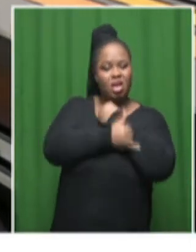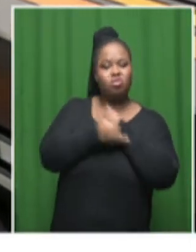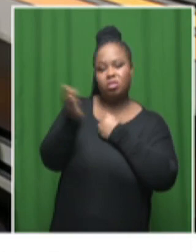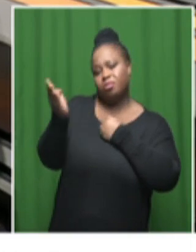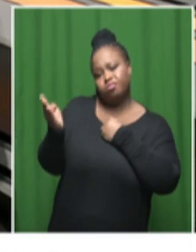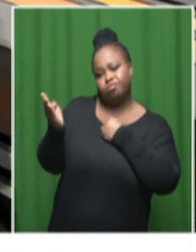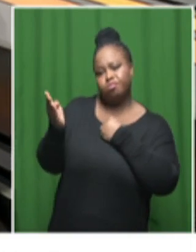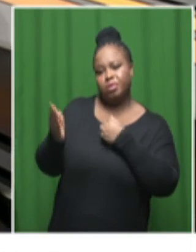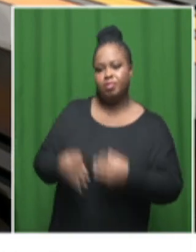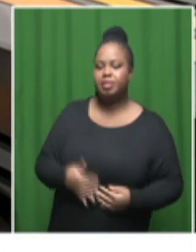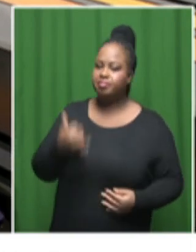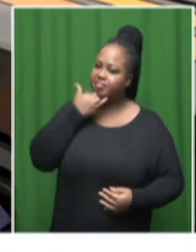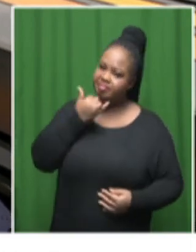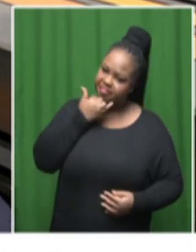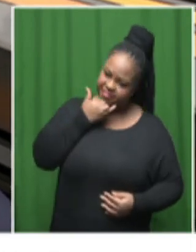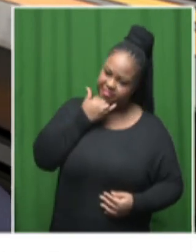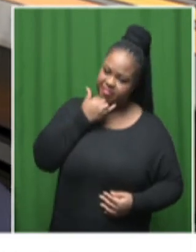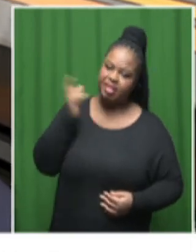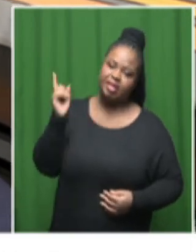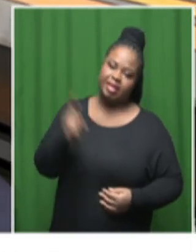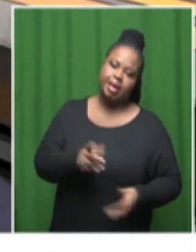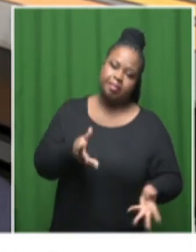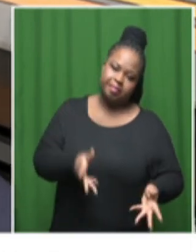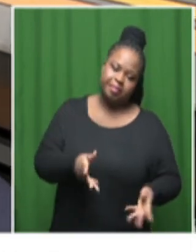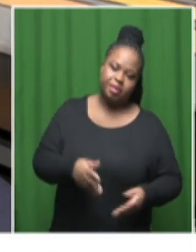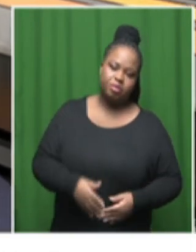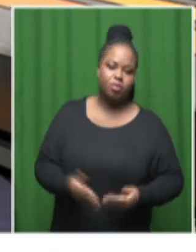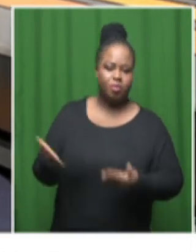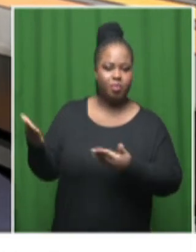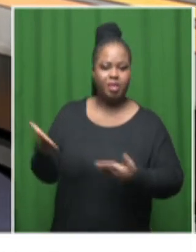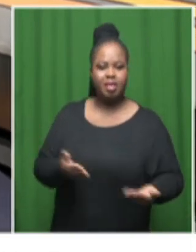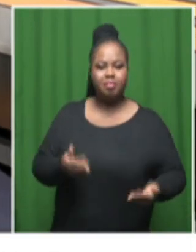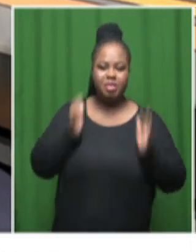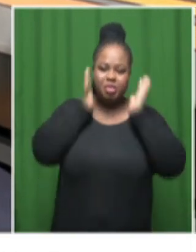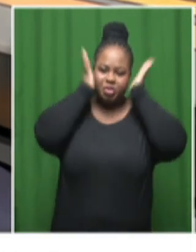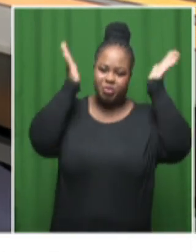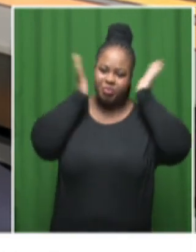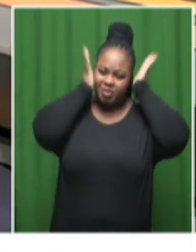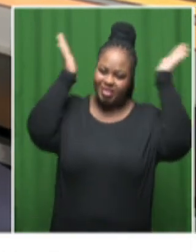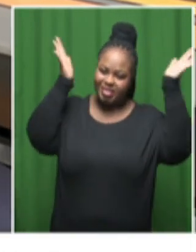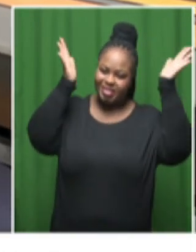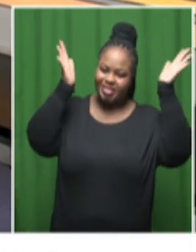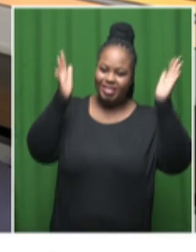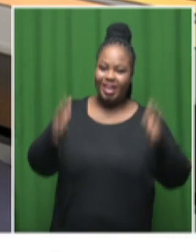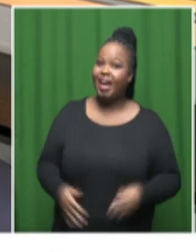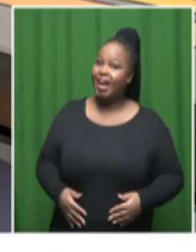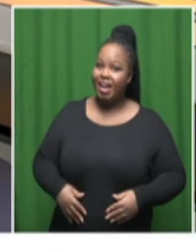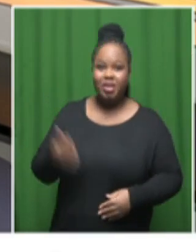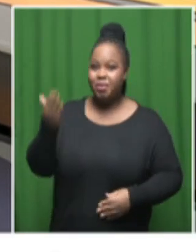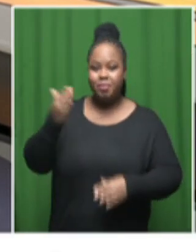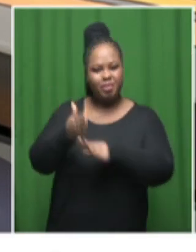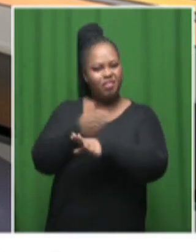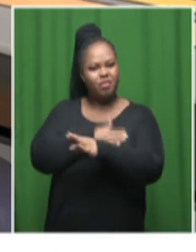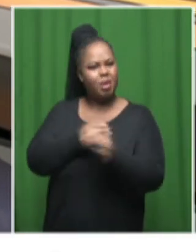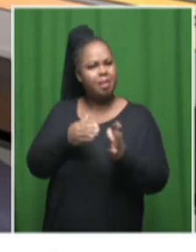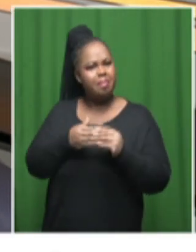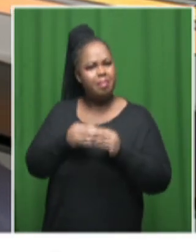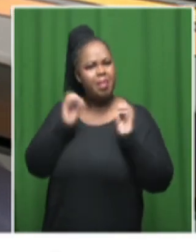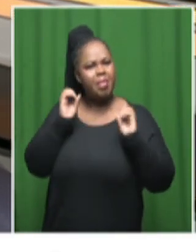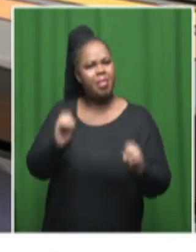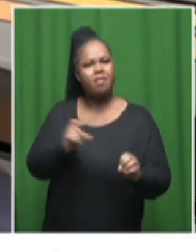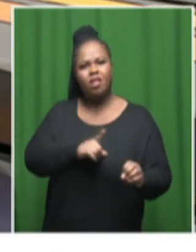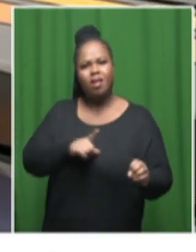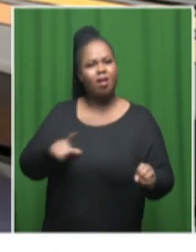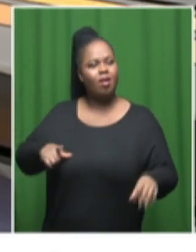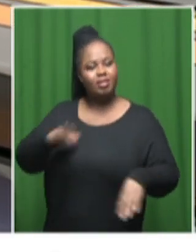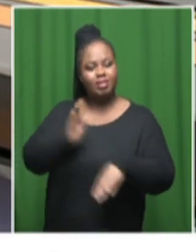you know, I'm happy that they came. And welcome to Eswatini. I mean, they've never been our member for quite some